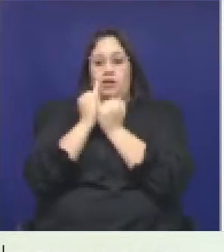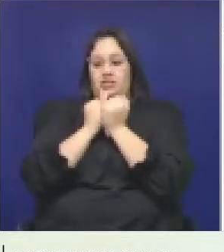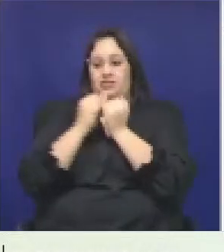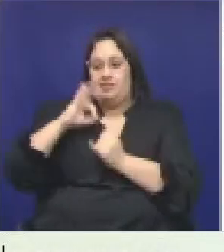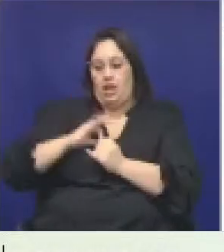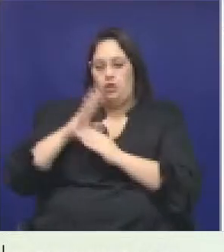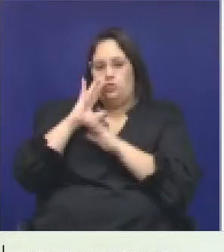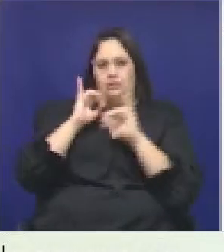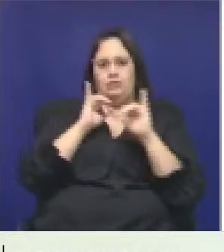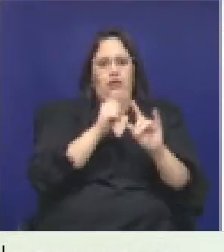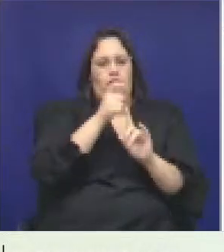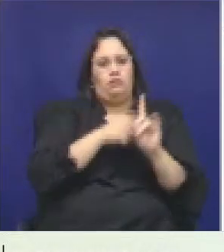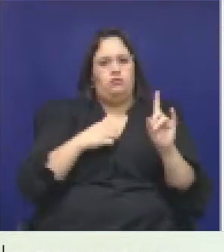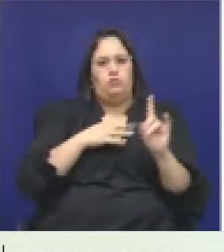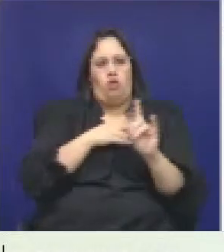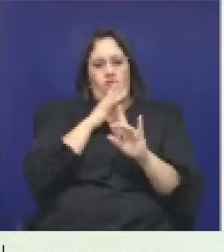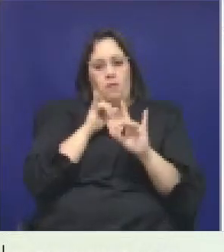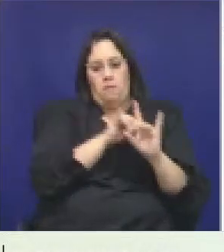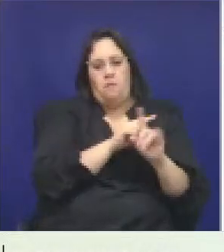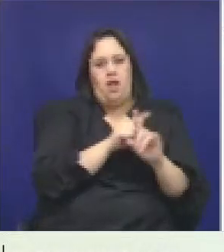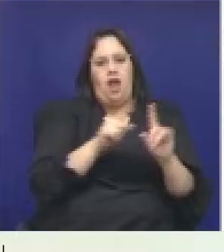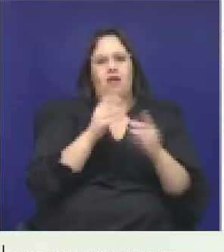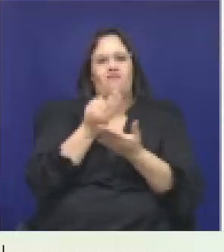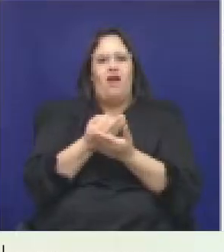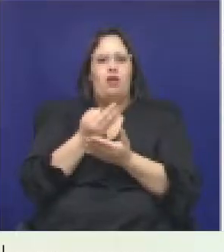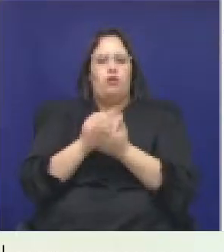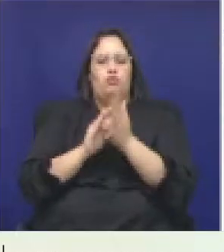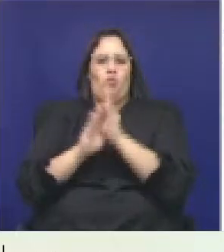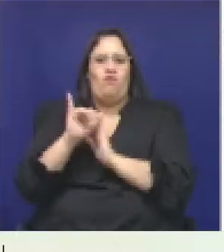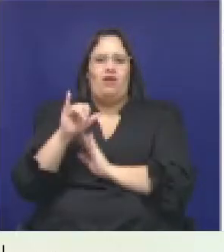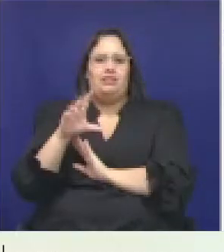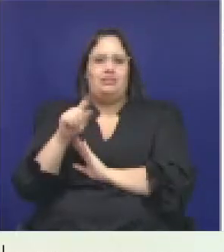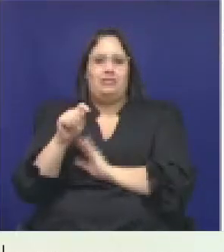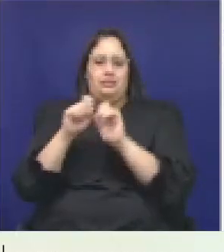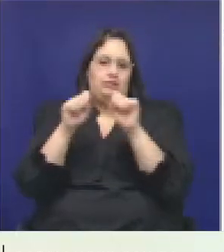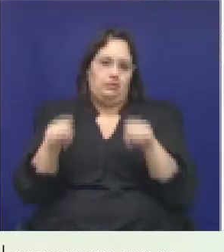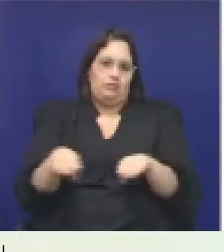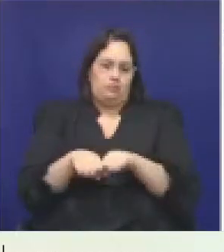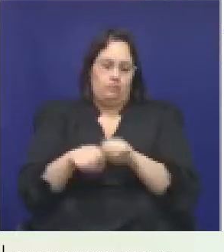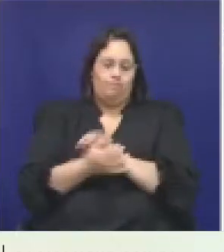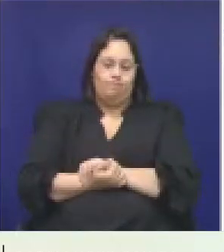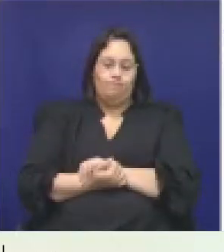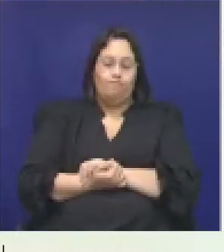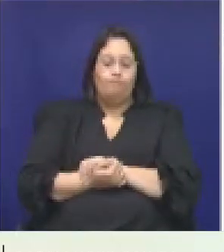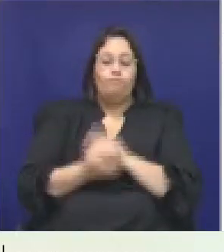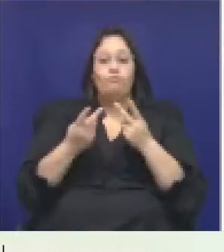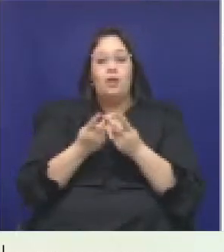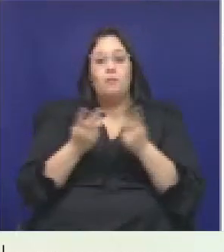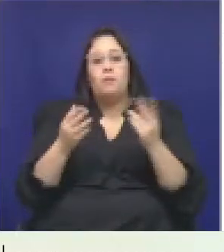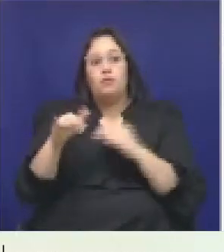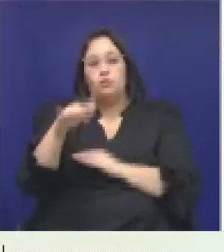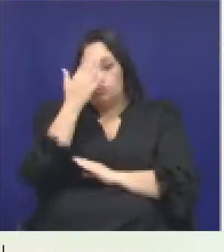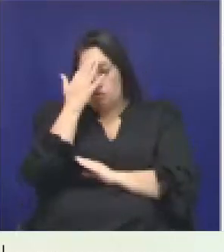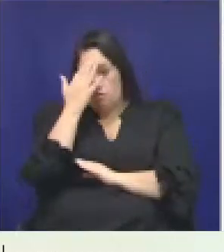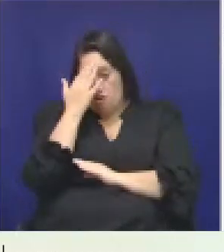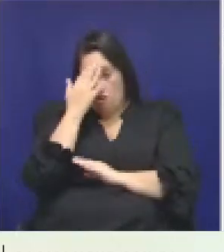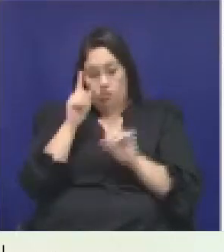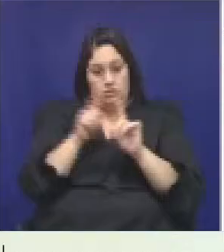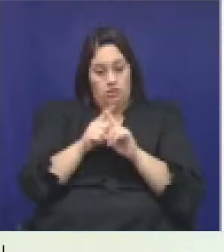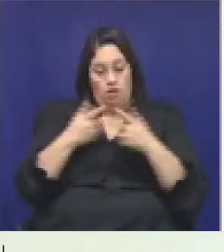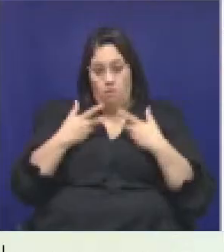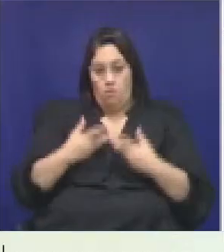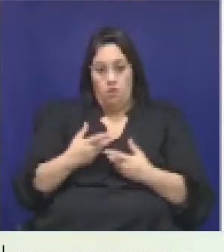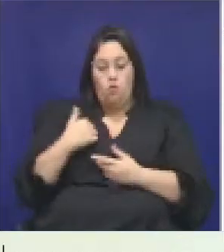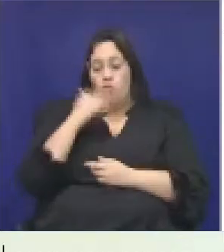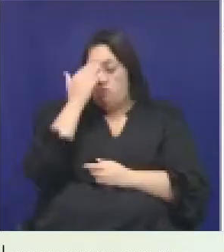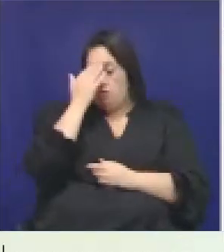retain experienced staff and funding to improve their ICT system. The public know, just as well as we do, that